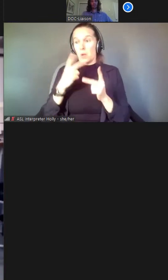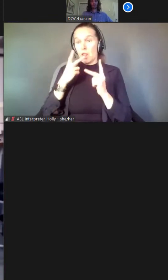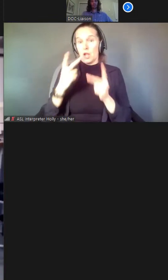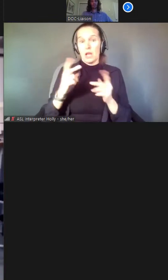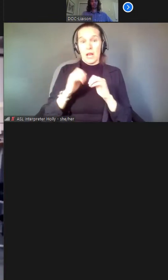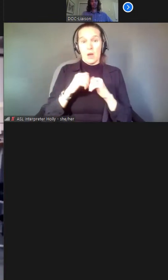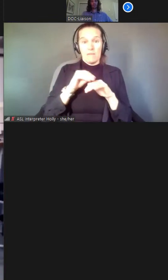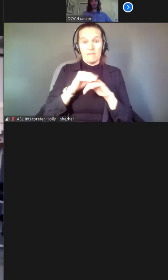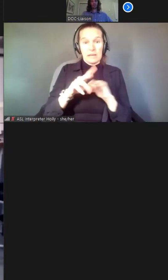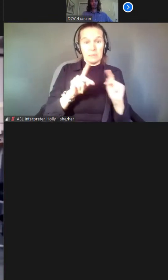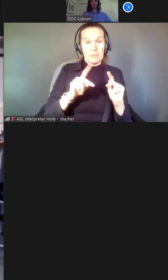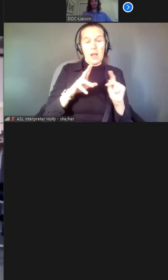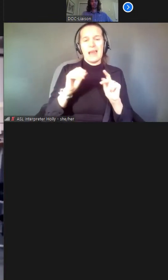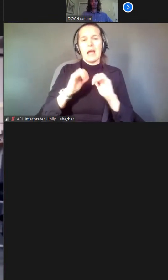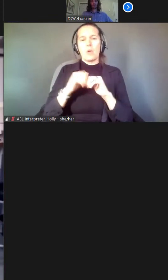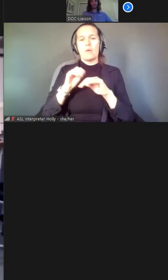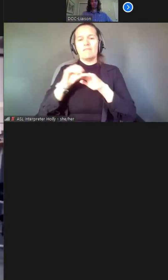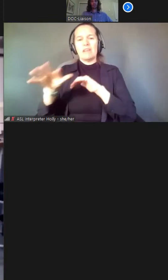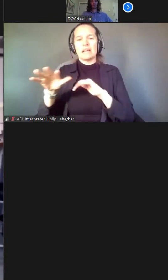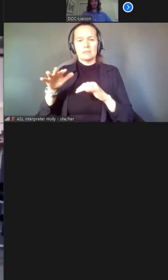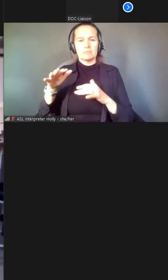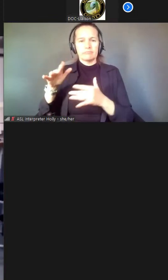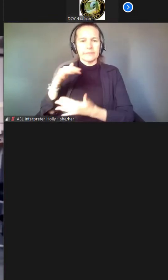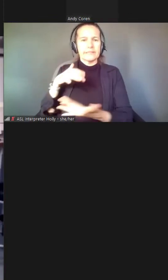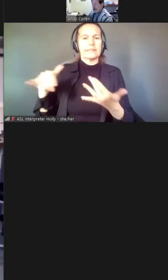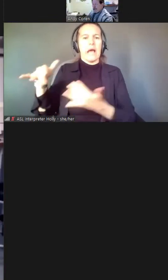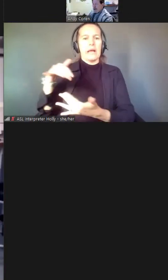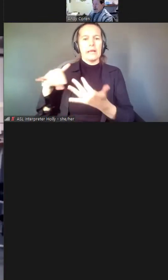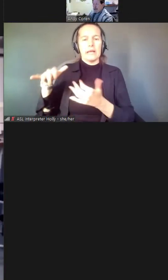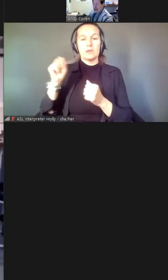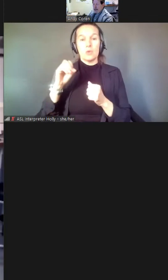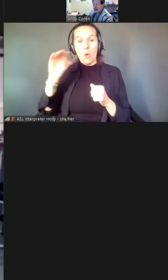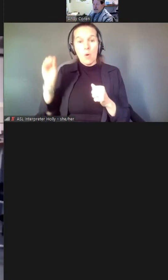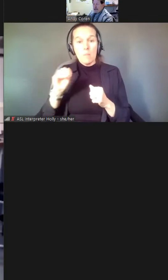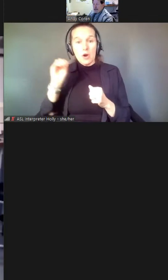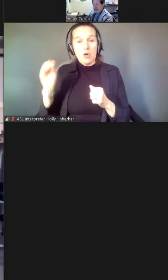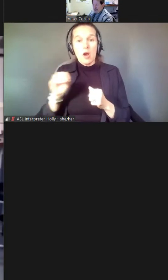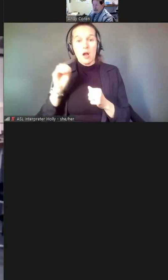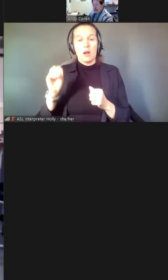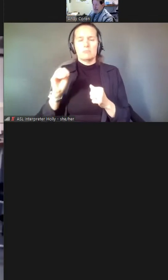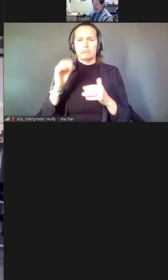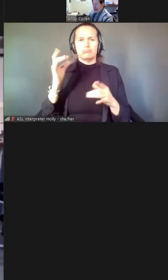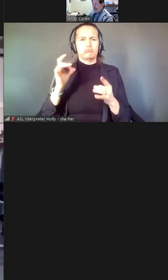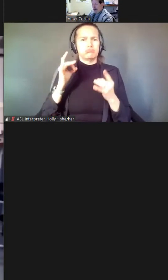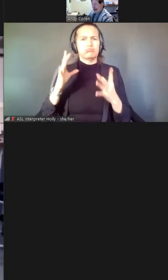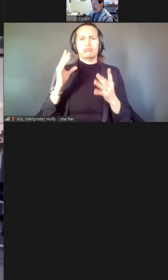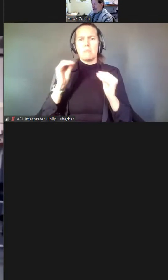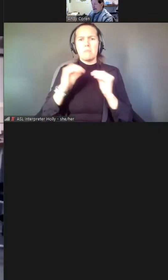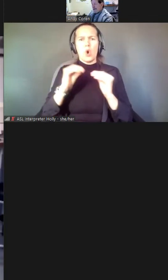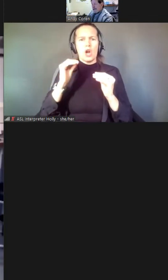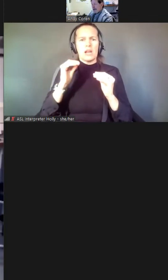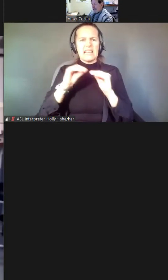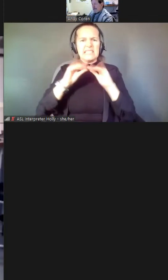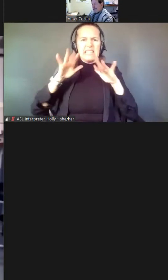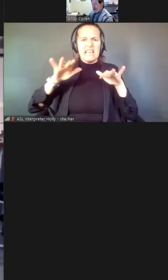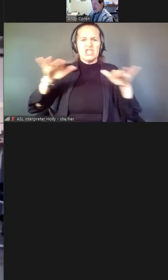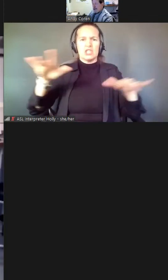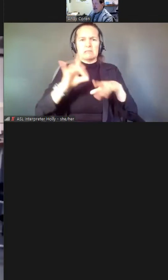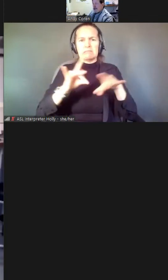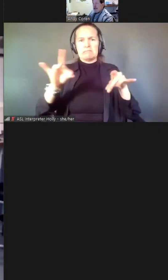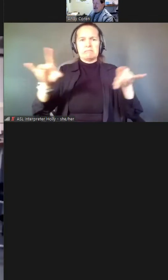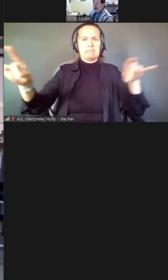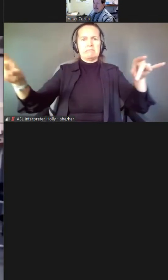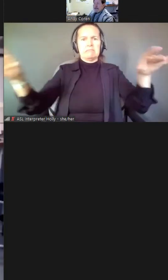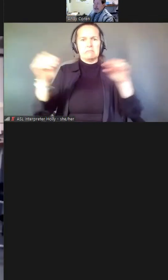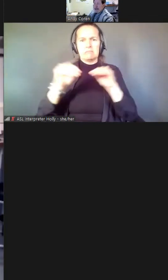society. So Omicron is very, very much more contagious than Delta. And that in and of itself is causing